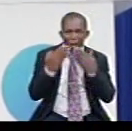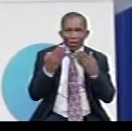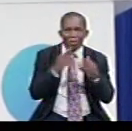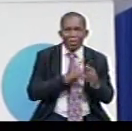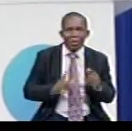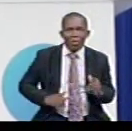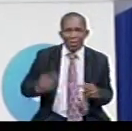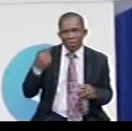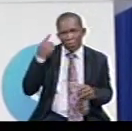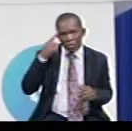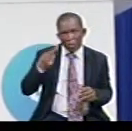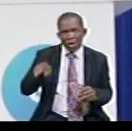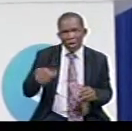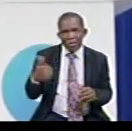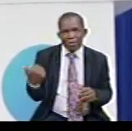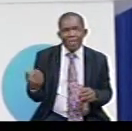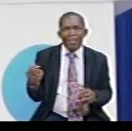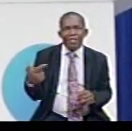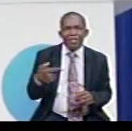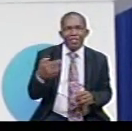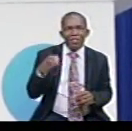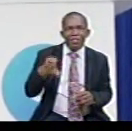edition.